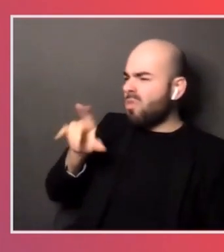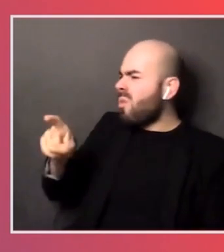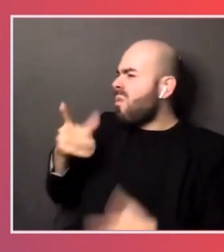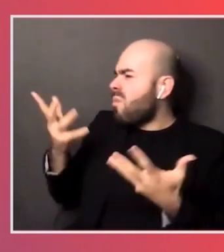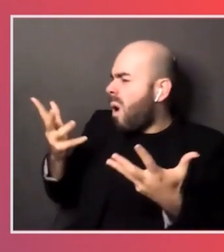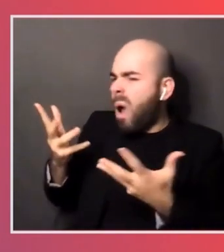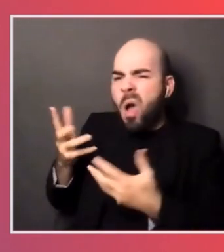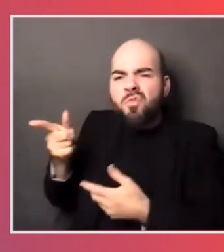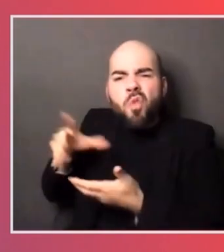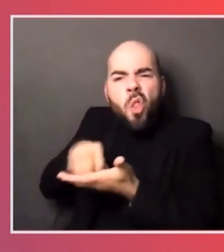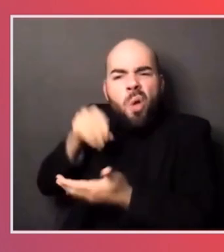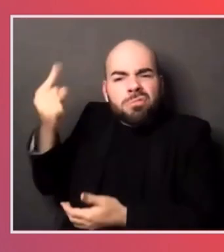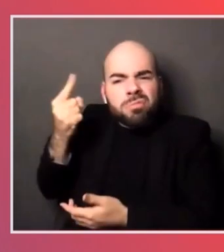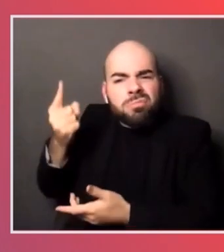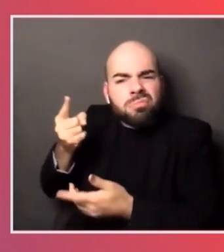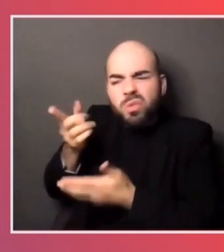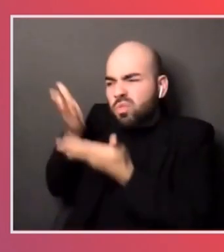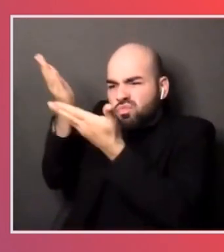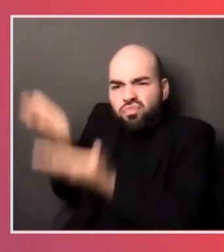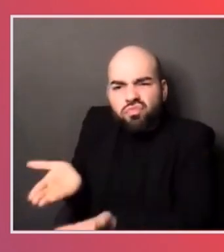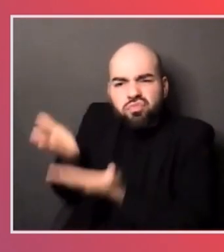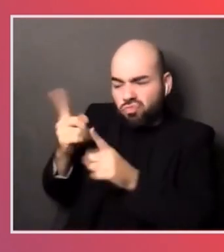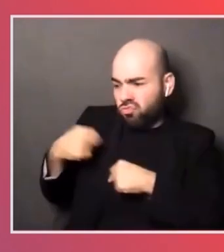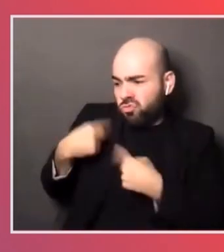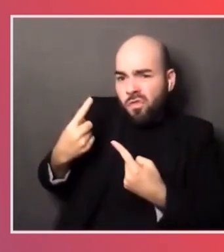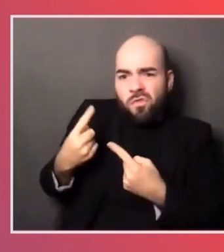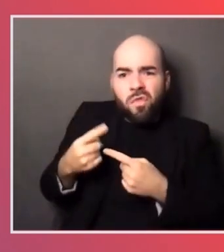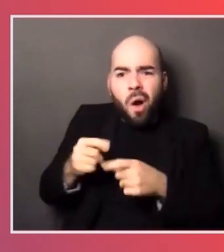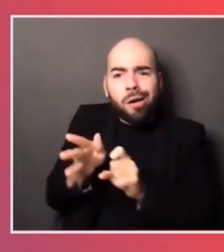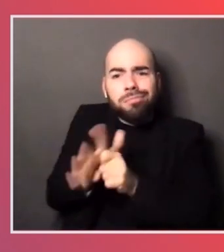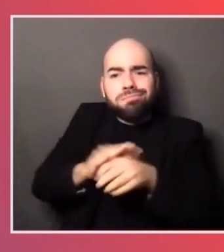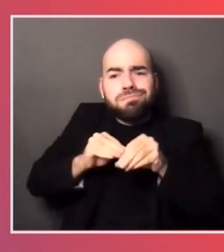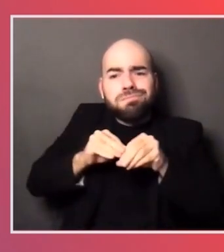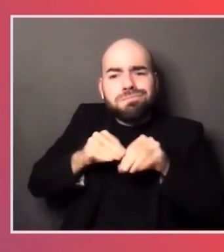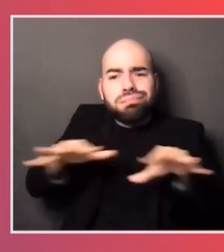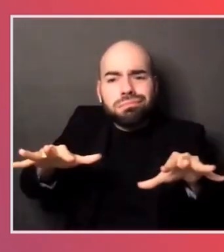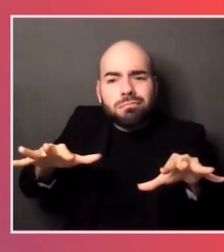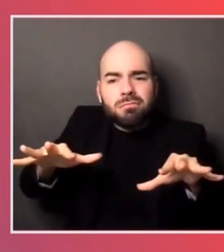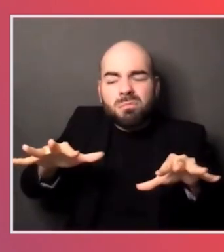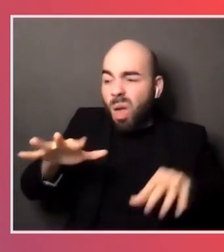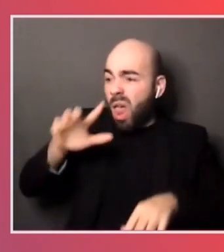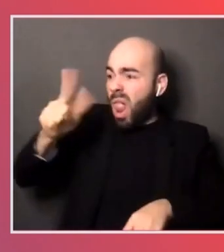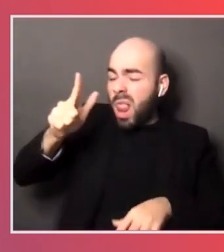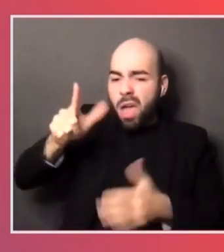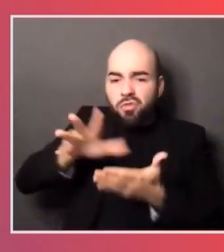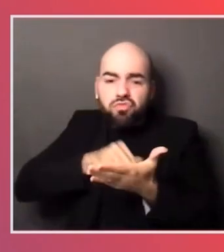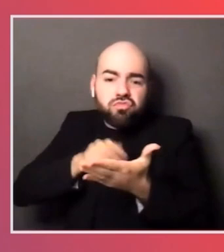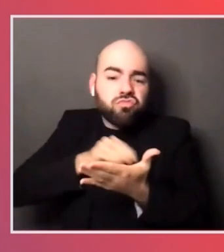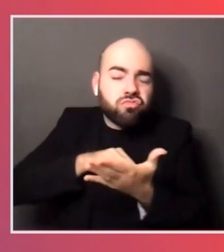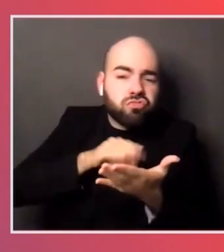pandemic and that you will take with you if or when things return to normal?